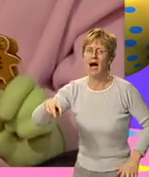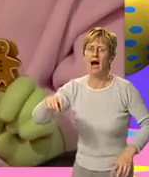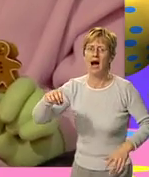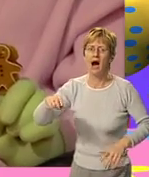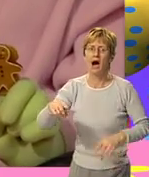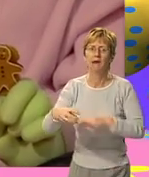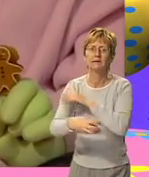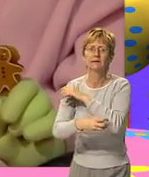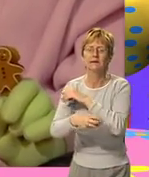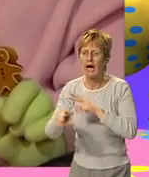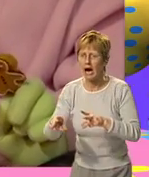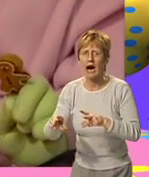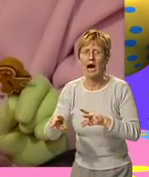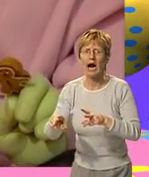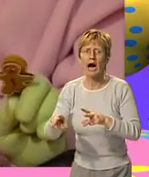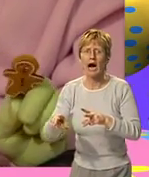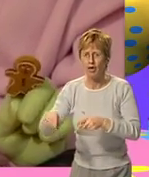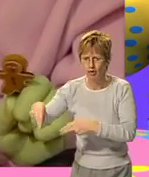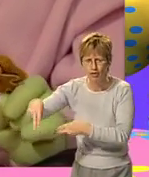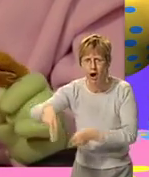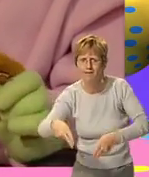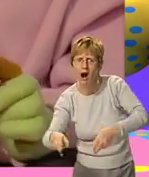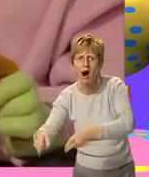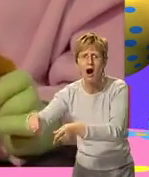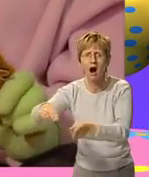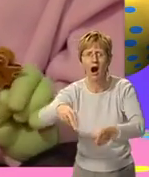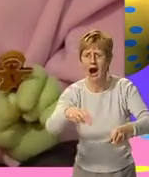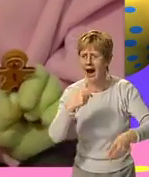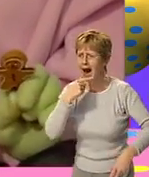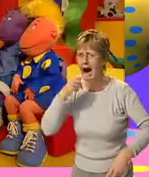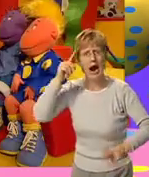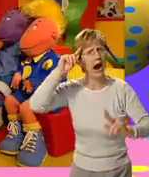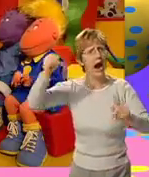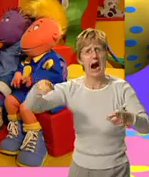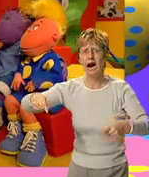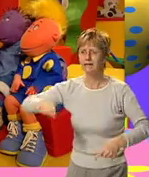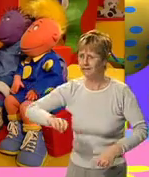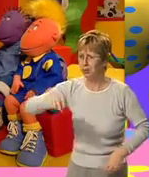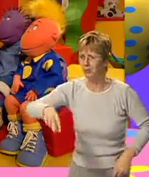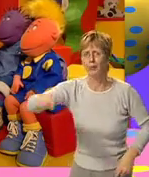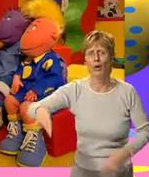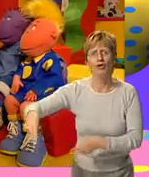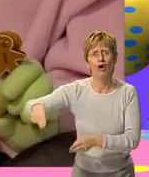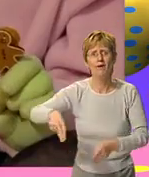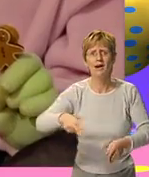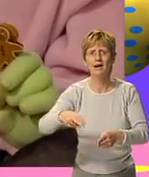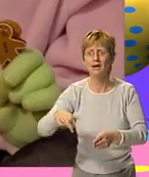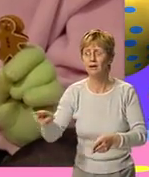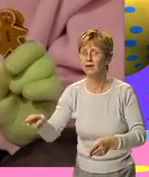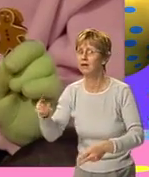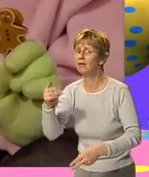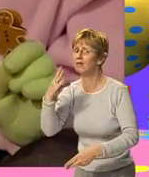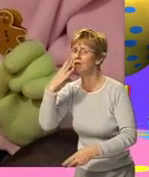stop. He had come to a river, and there was no way for him to cross it. No. Just then, a